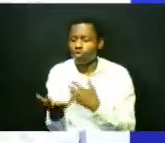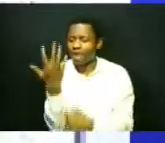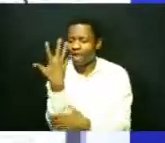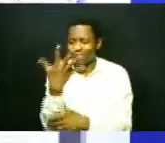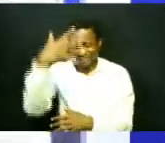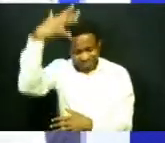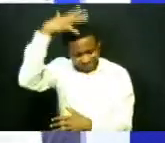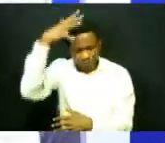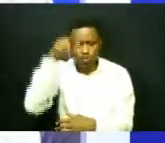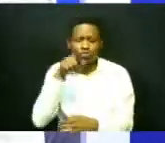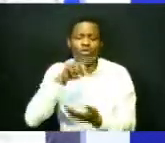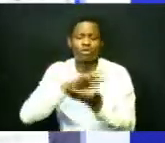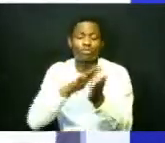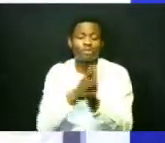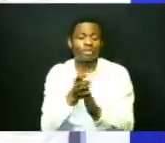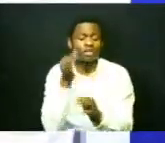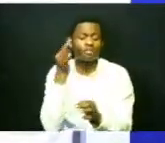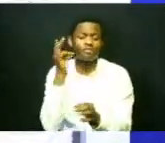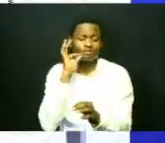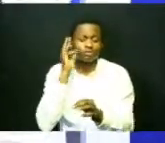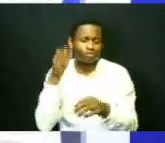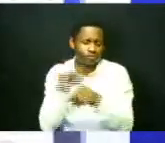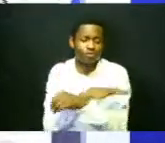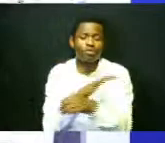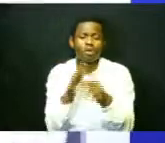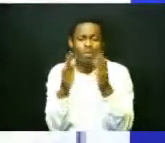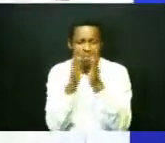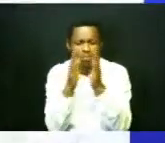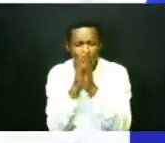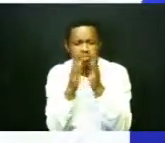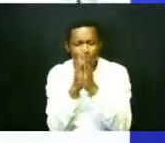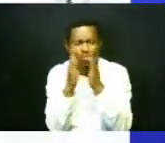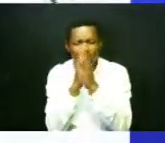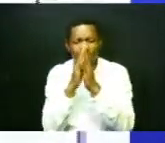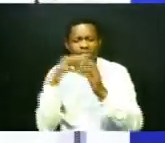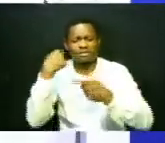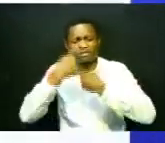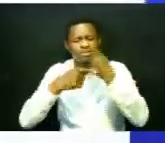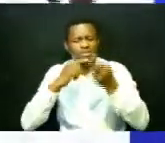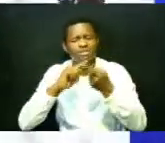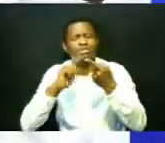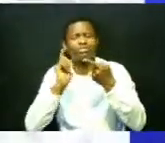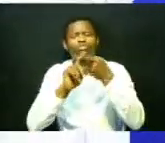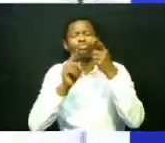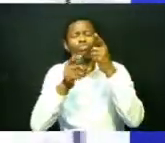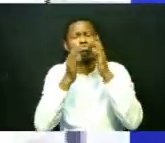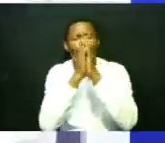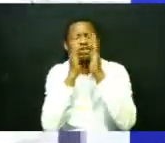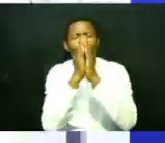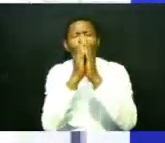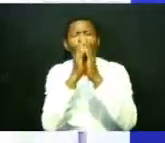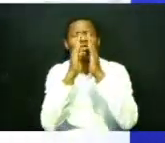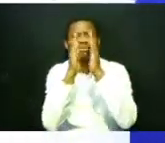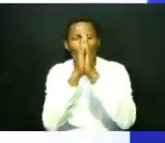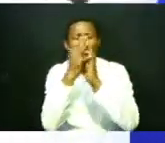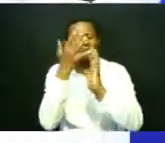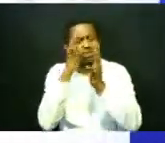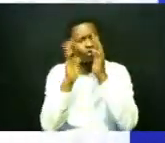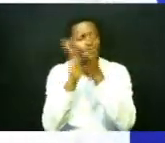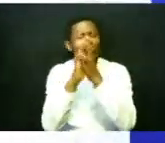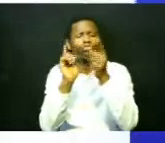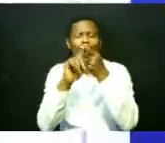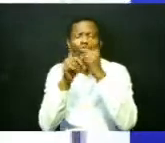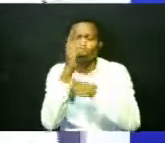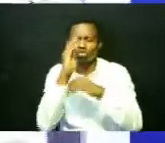he will make you fruitful. Come on, lift up your voice and cry unto the Lord for him to release his